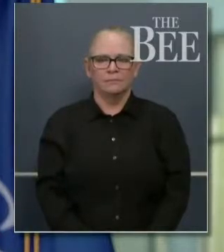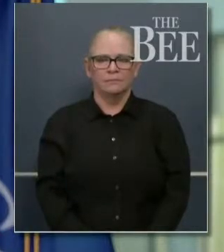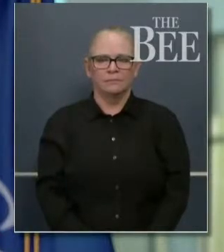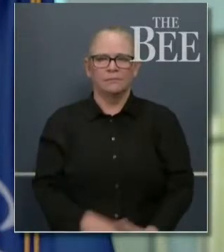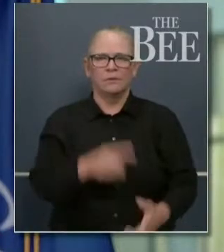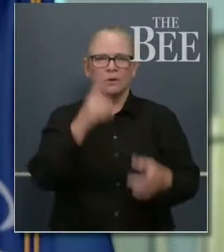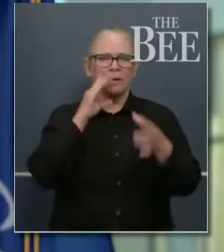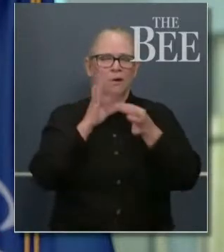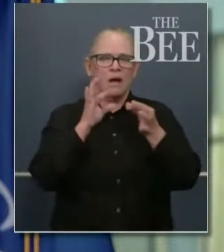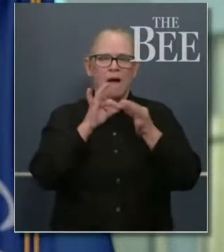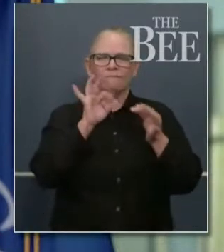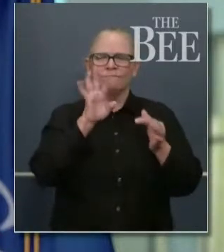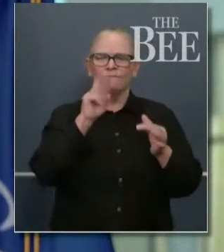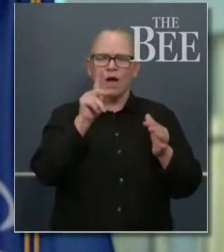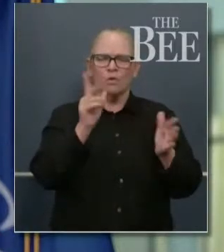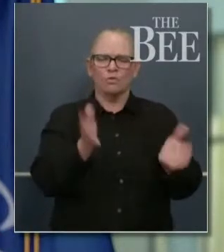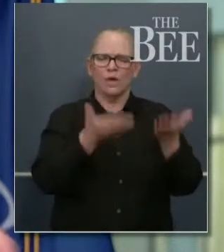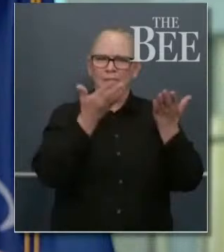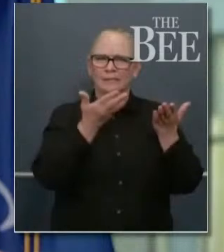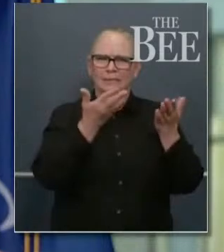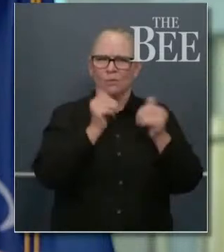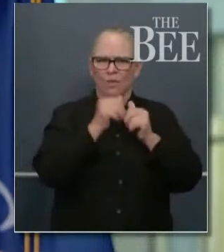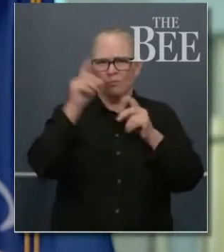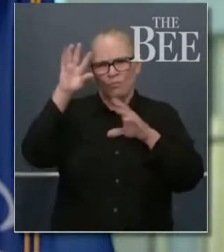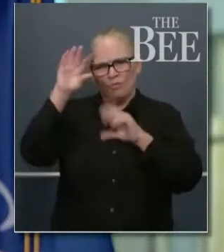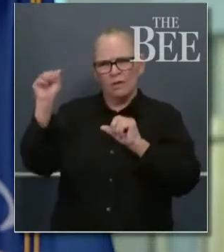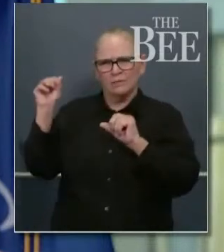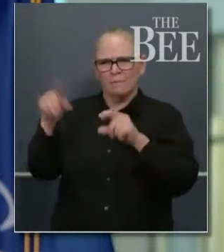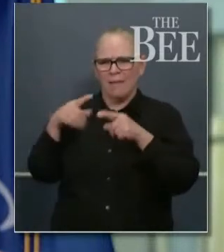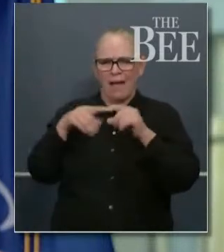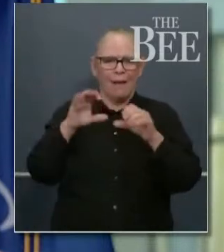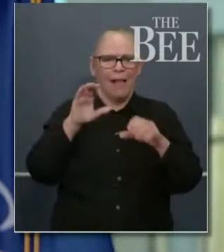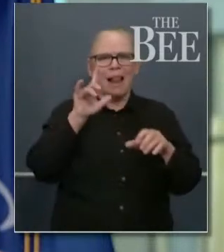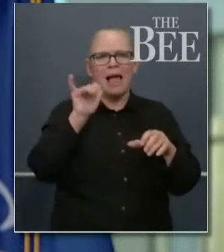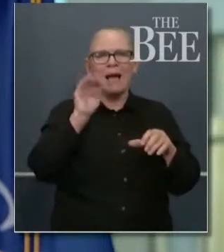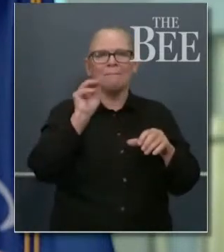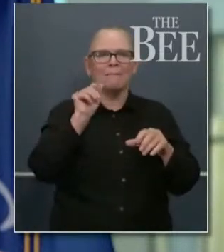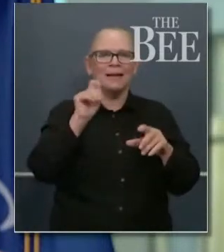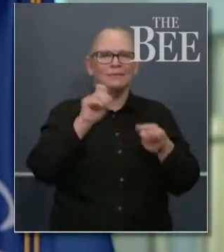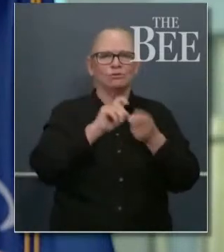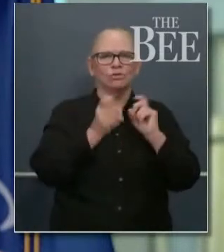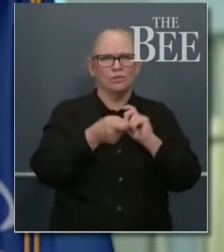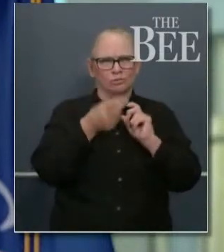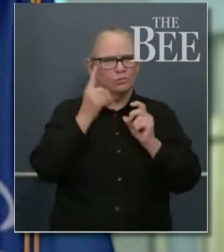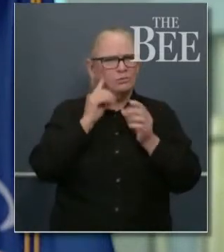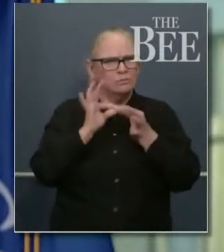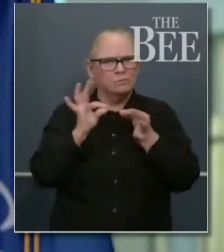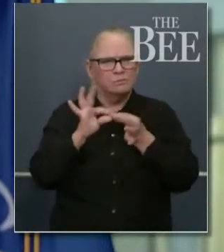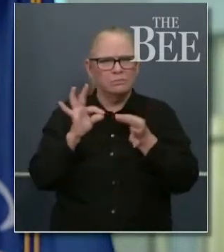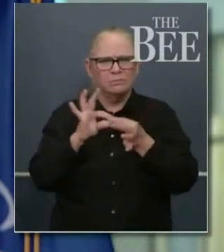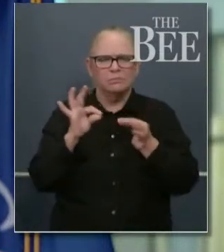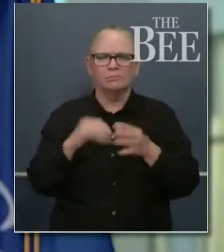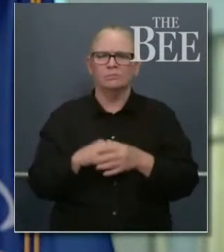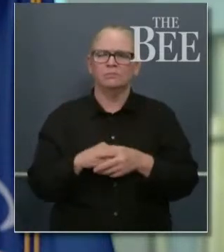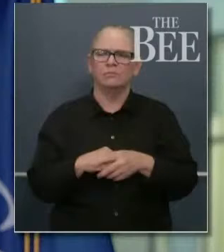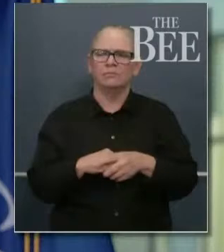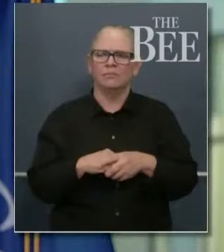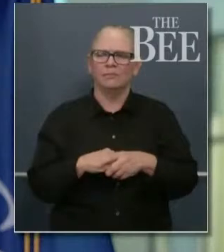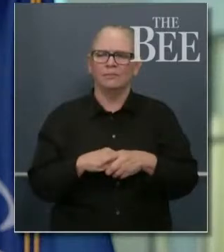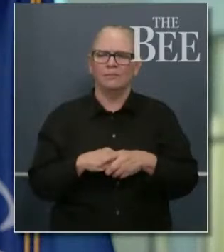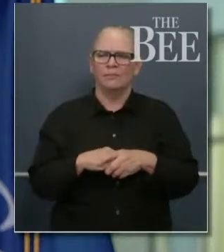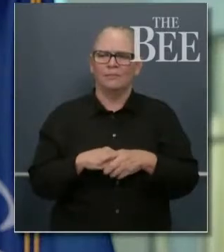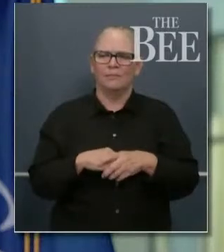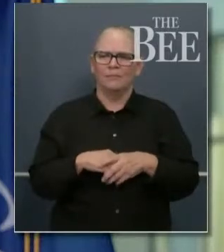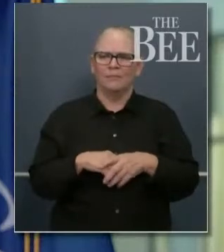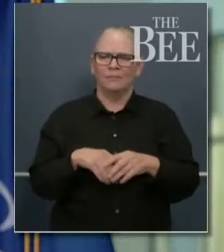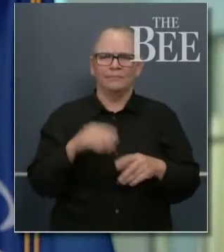on climate change, but it was a rather soft one in which you basically agreed to disagree and asked him to